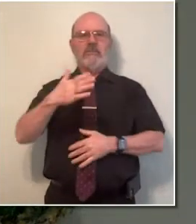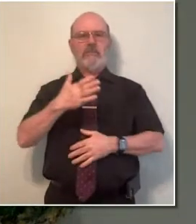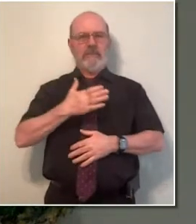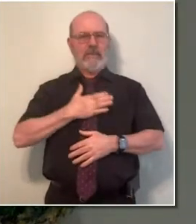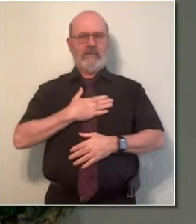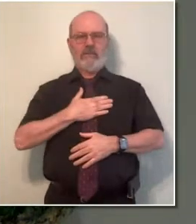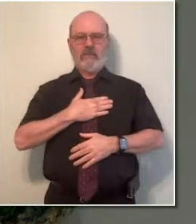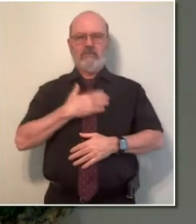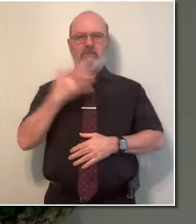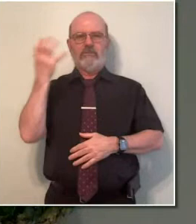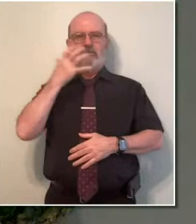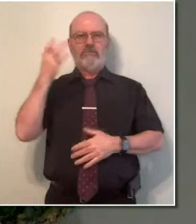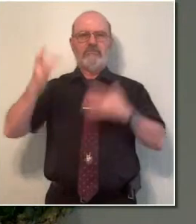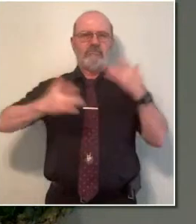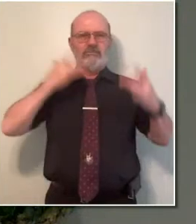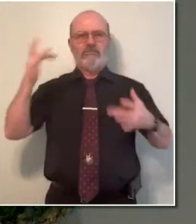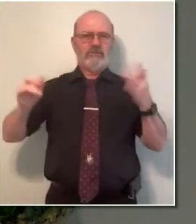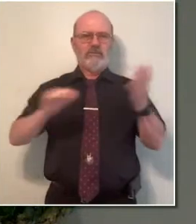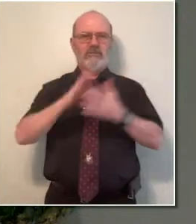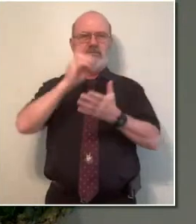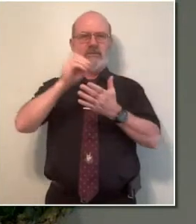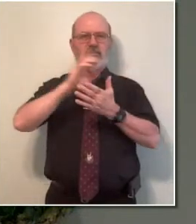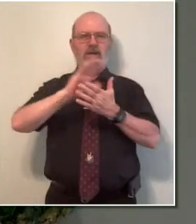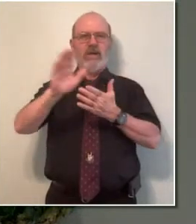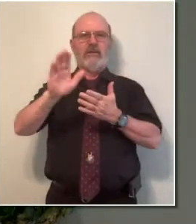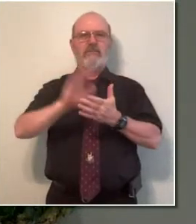what a foretaste of glory divine.